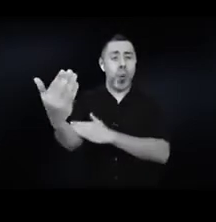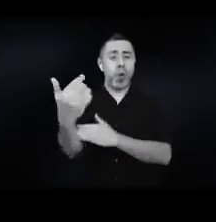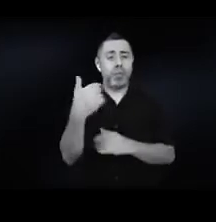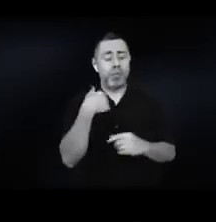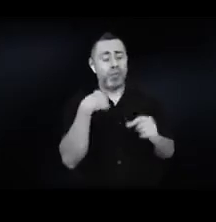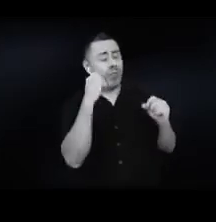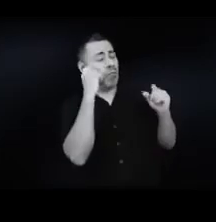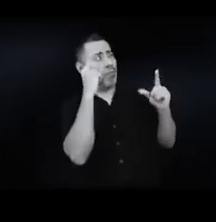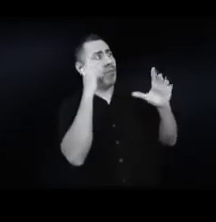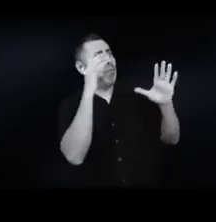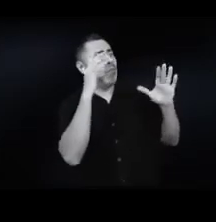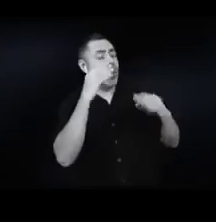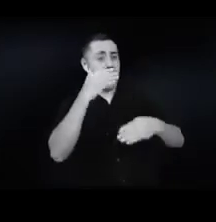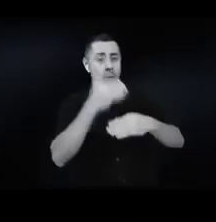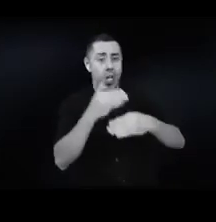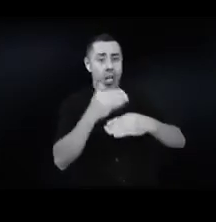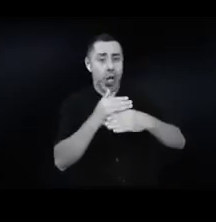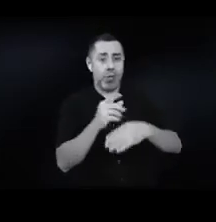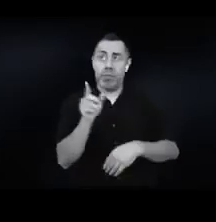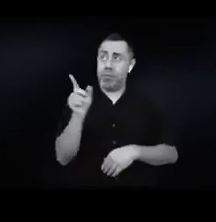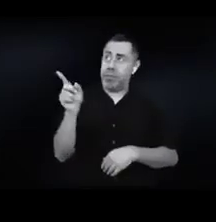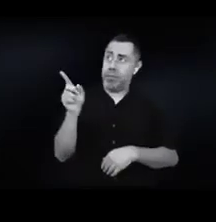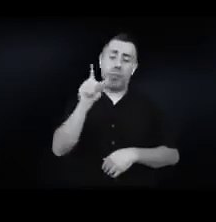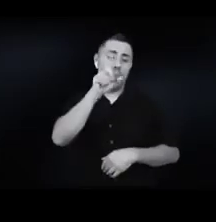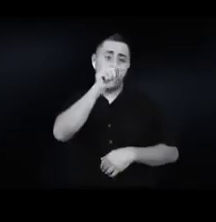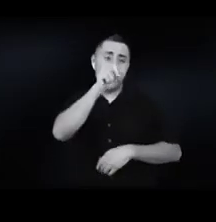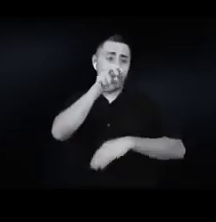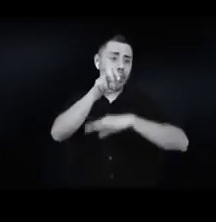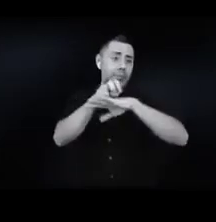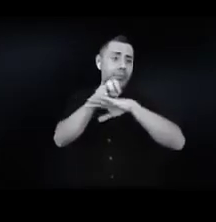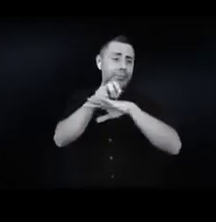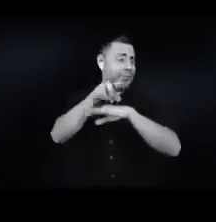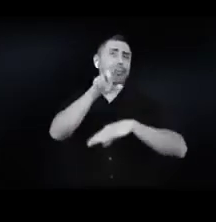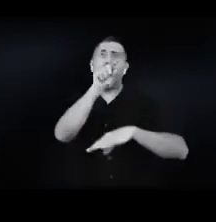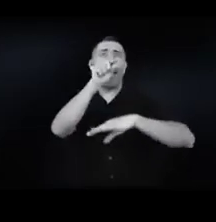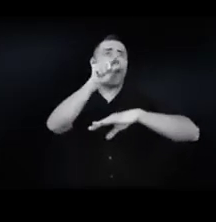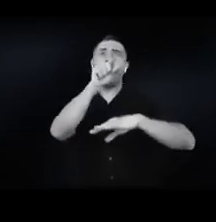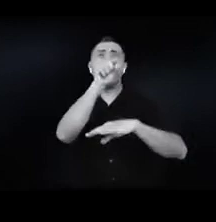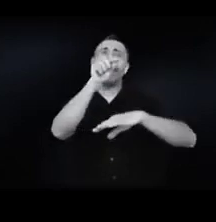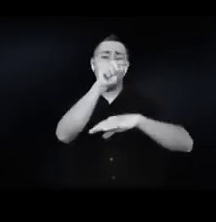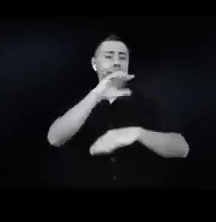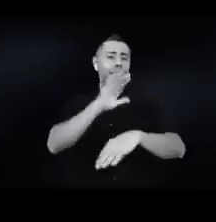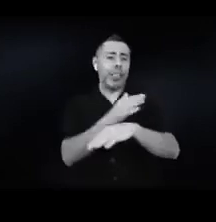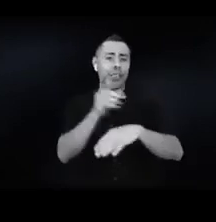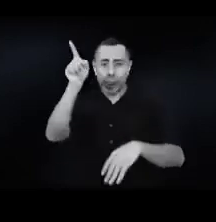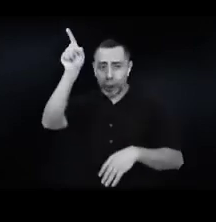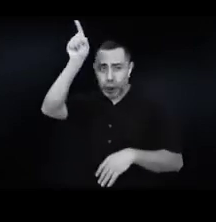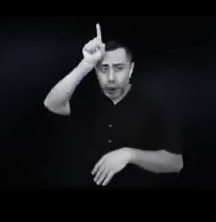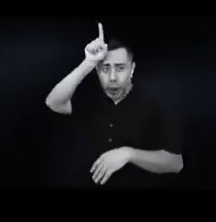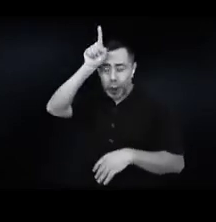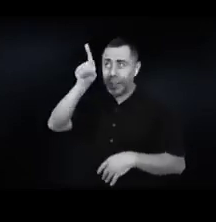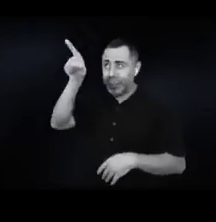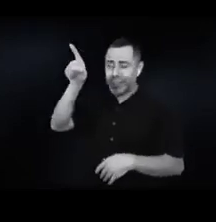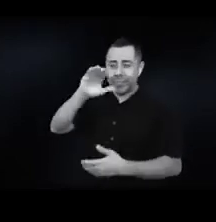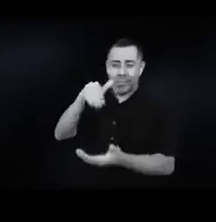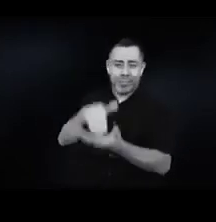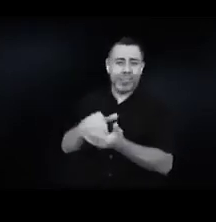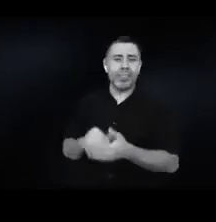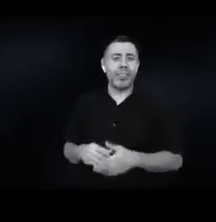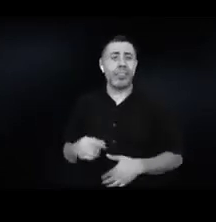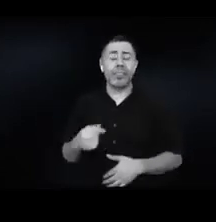window in Germany. And so I got out my guitar and I finished this